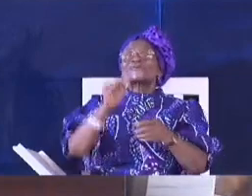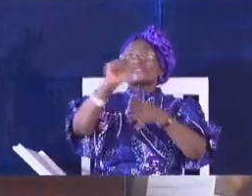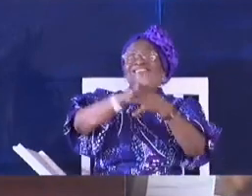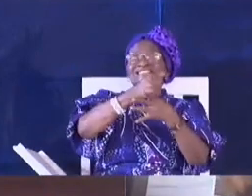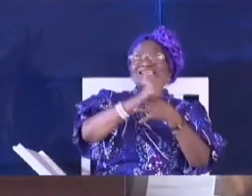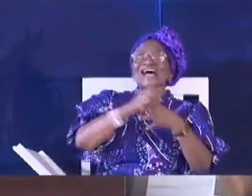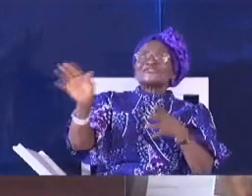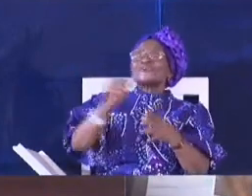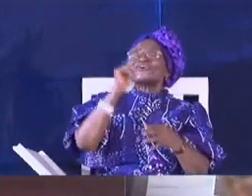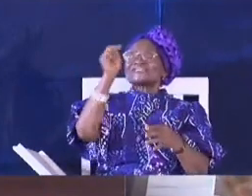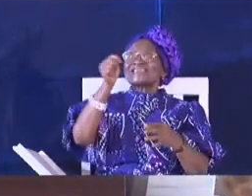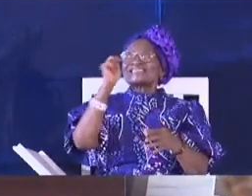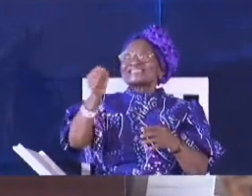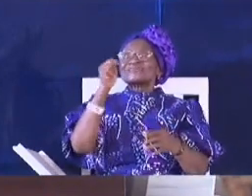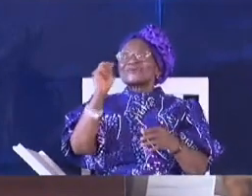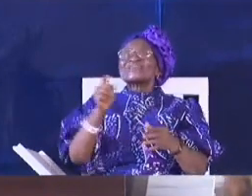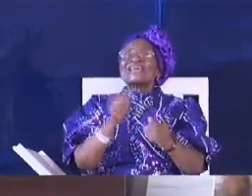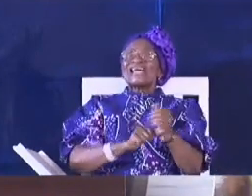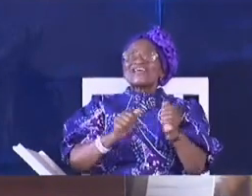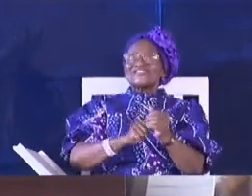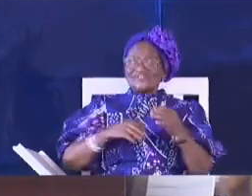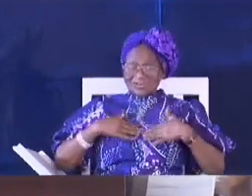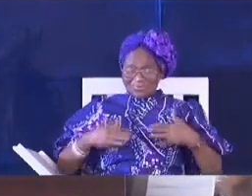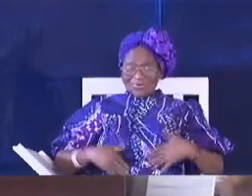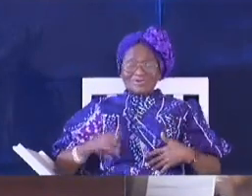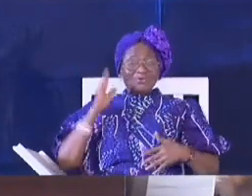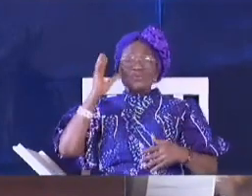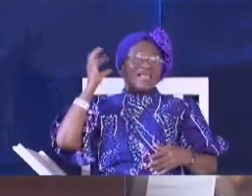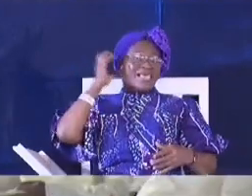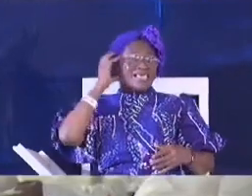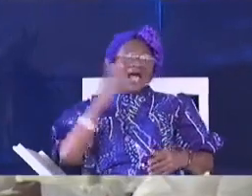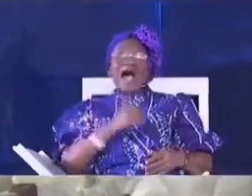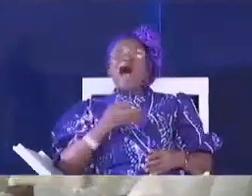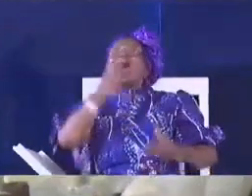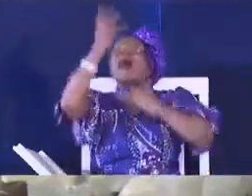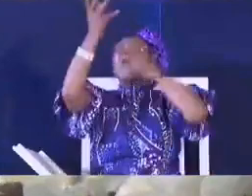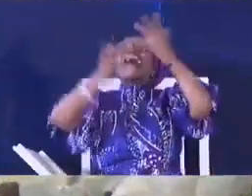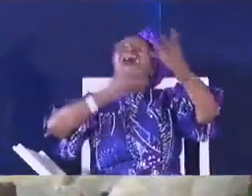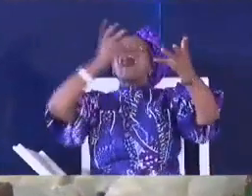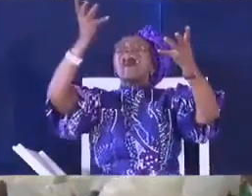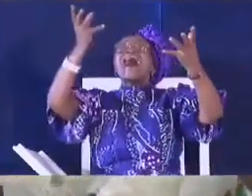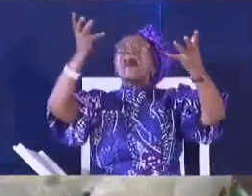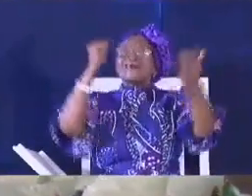Holy Ghost service, everybody will hear and shout for joy.